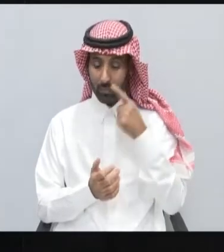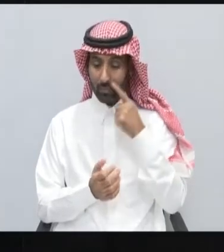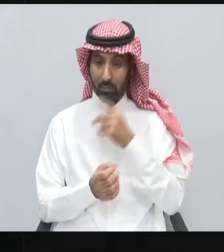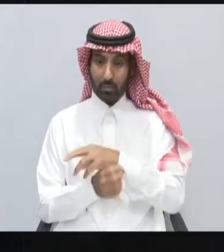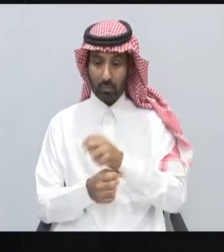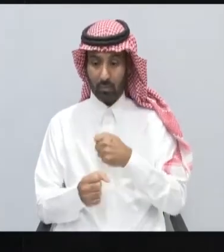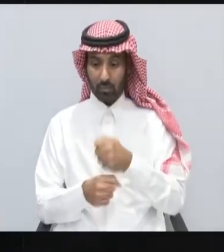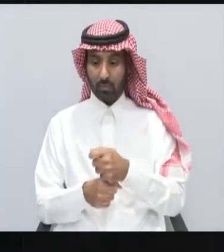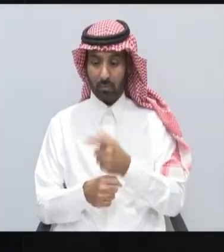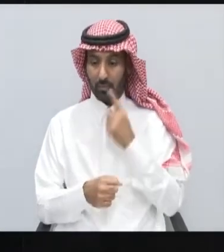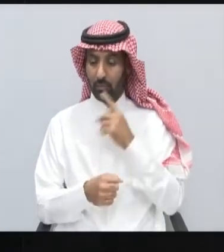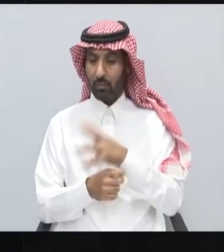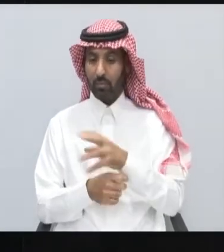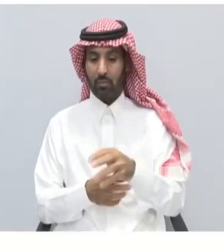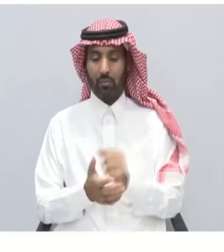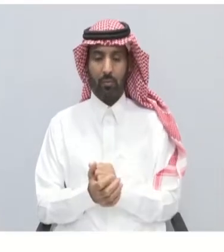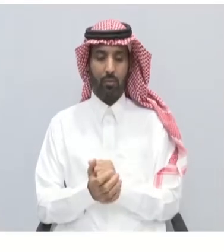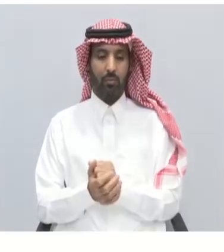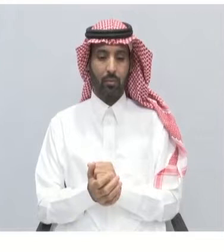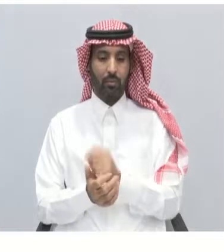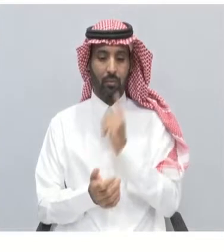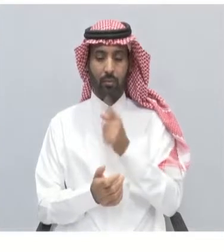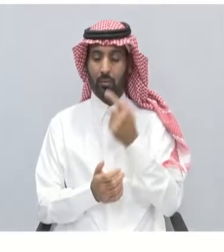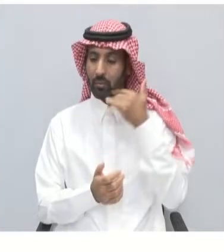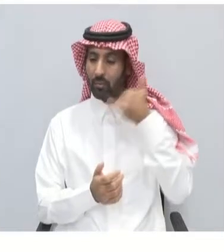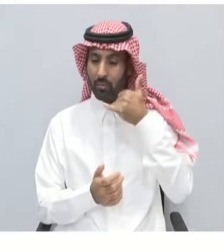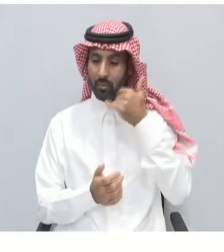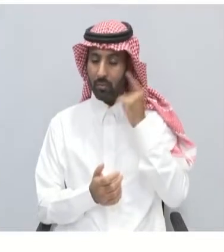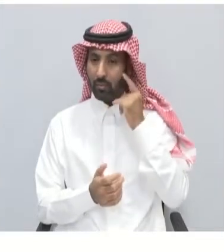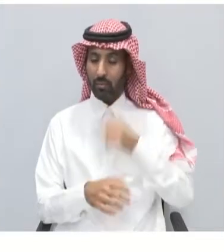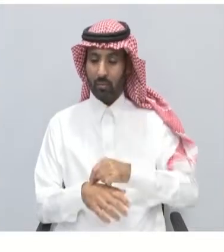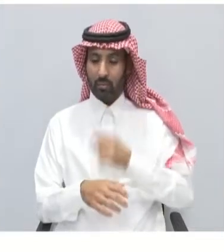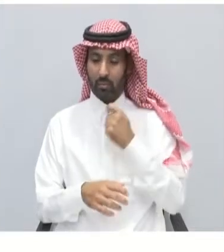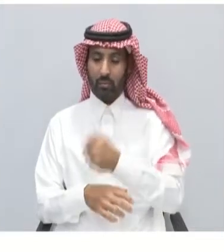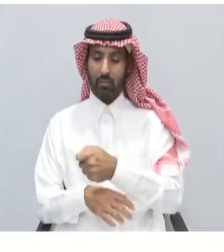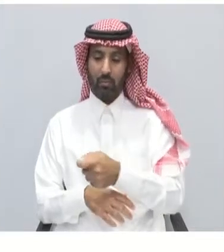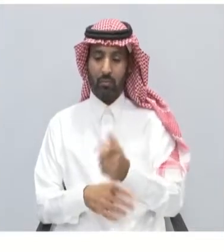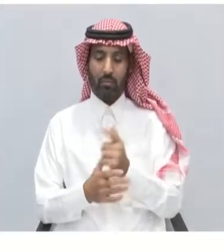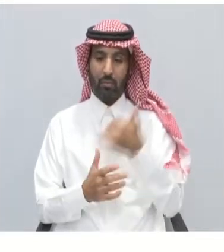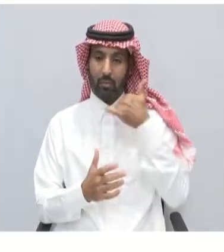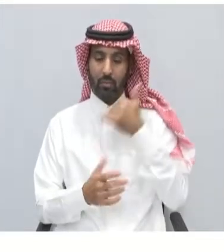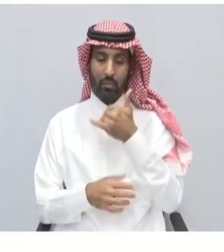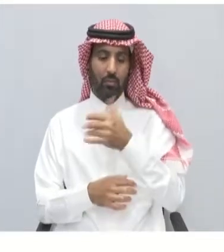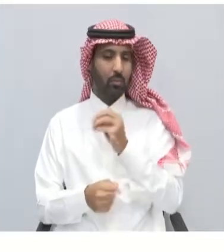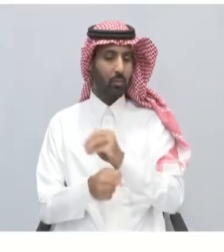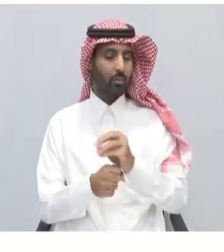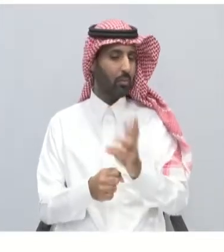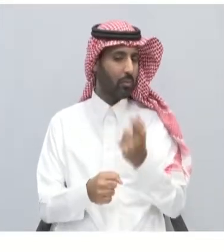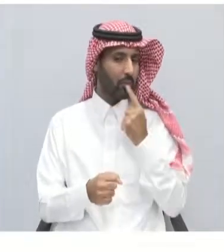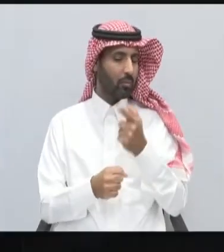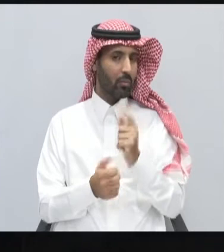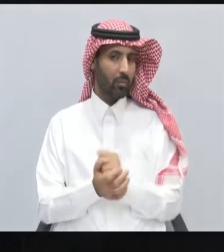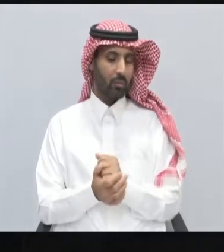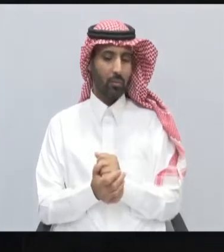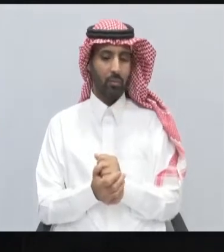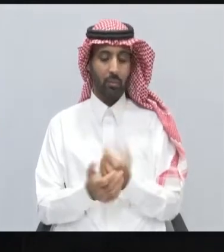sales person who sells things. Someone who calls people to sell things. They tell you, what do you think about,